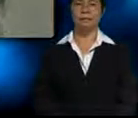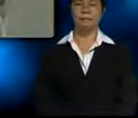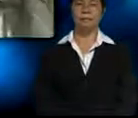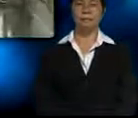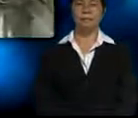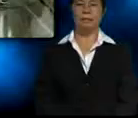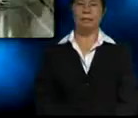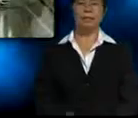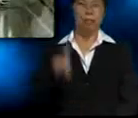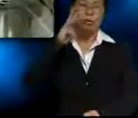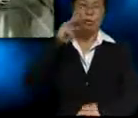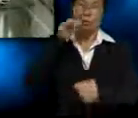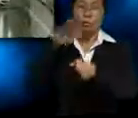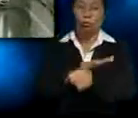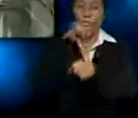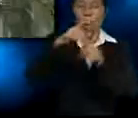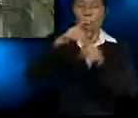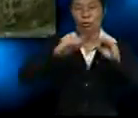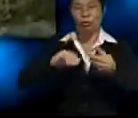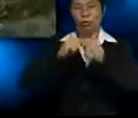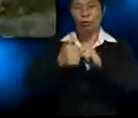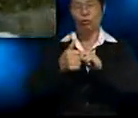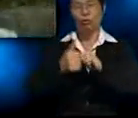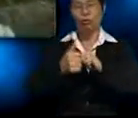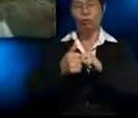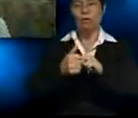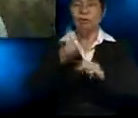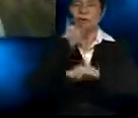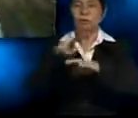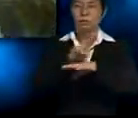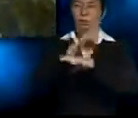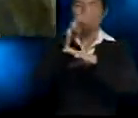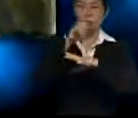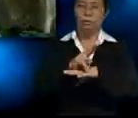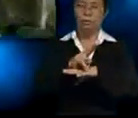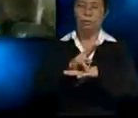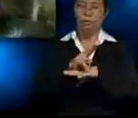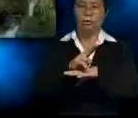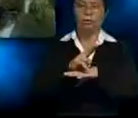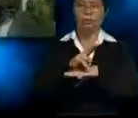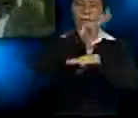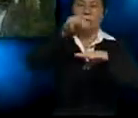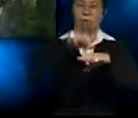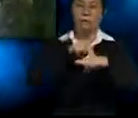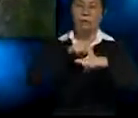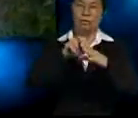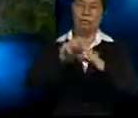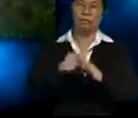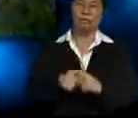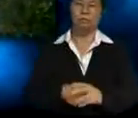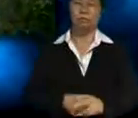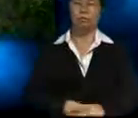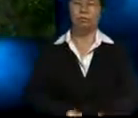Water shortage could be solved through less wastage and misuse of this precious and natural resource.